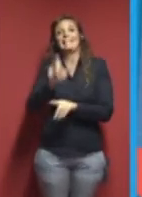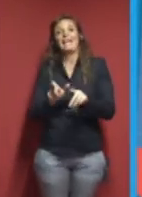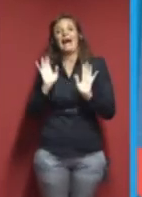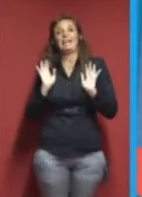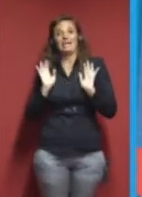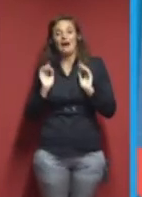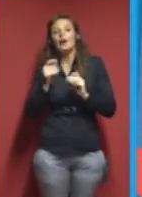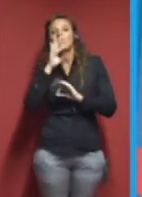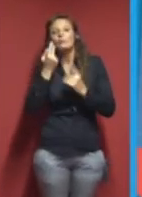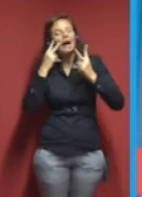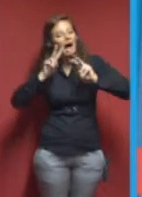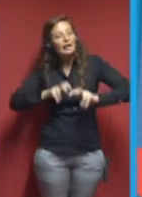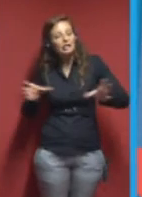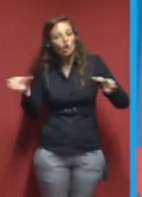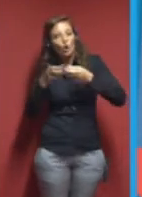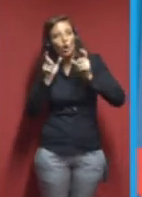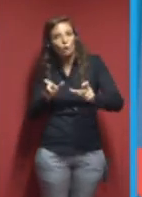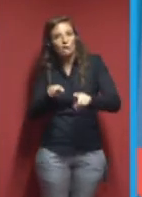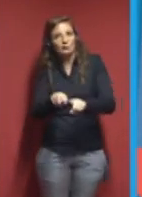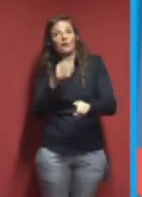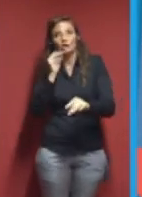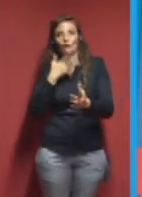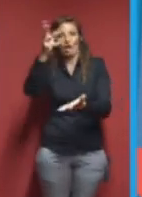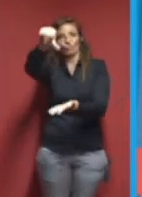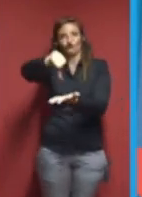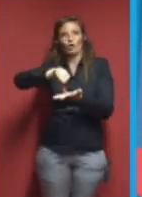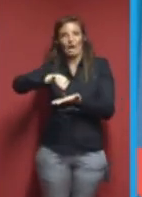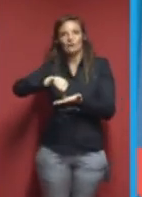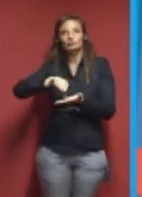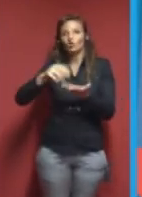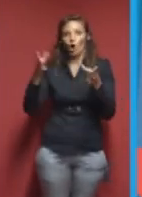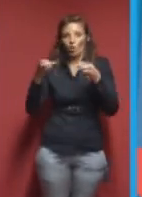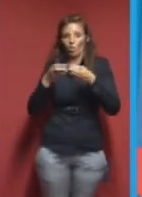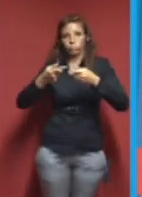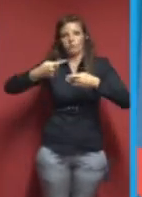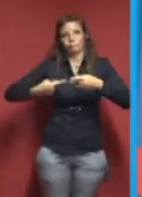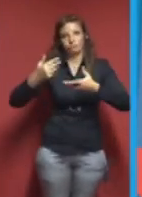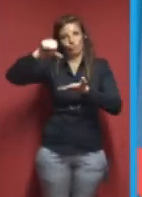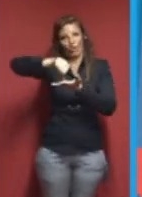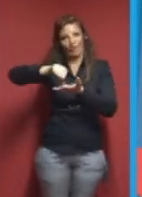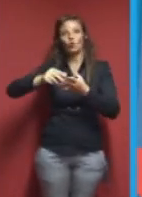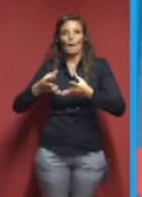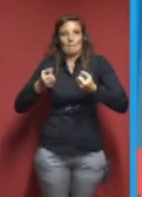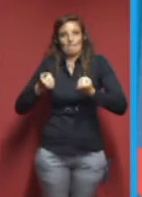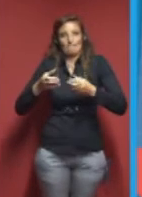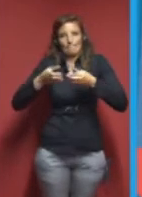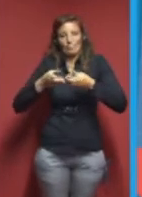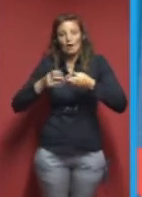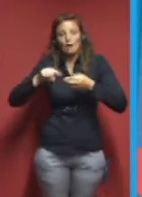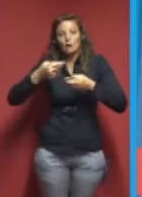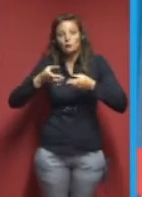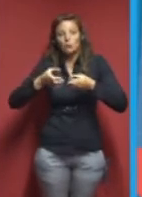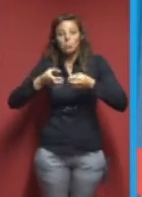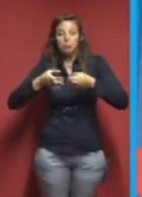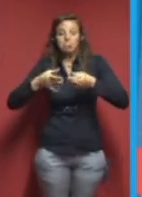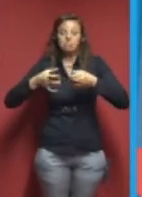for example, there's a huge group in the center that is very cohesive. But you can see that there are also a lot of people in the circle around it. That means there are